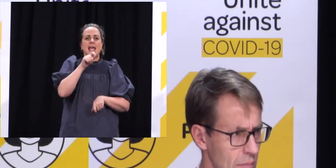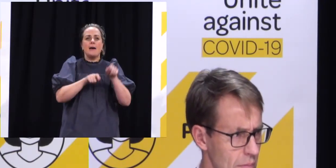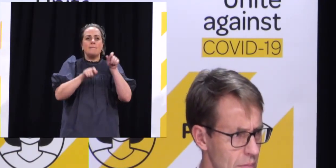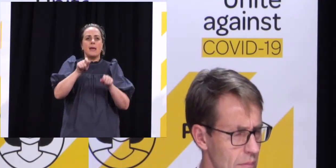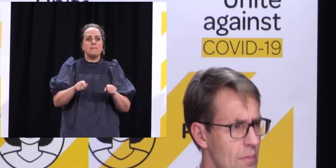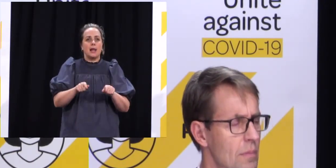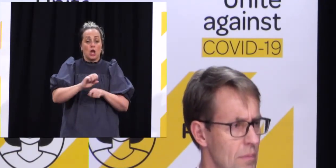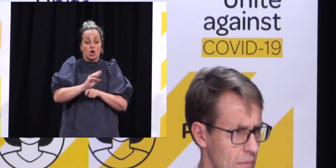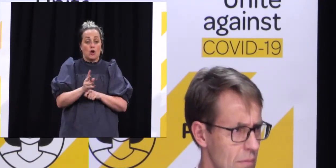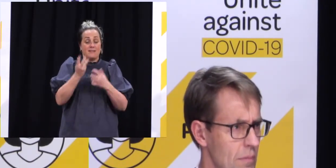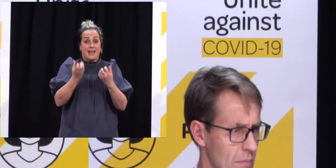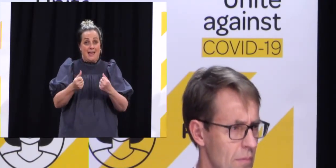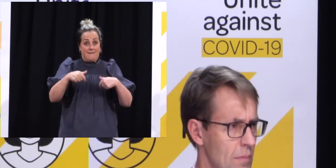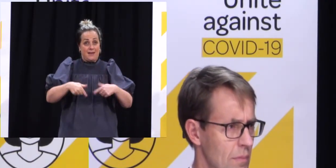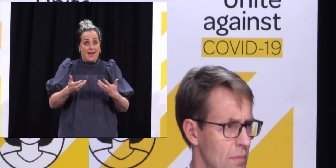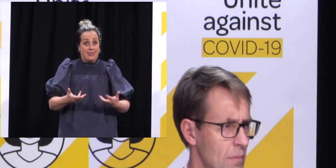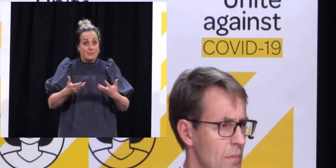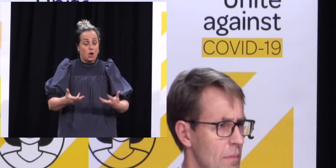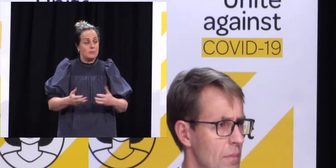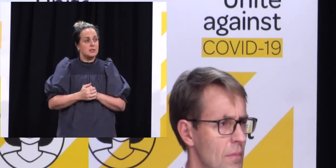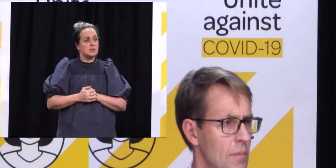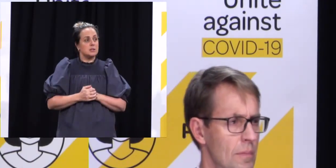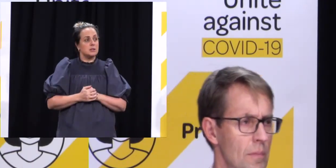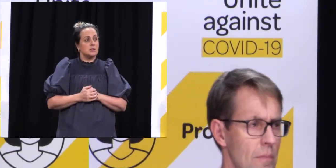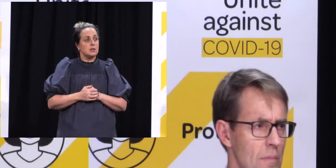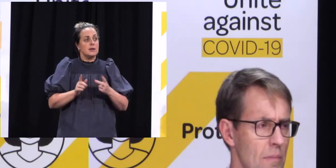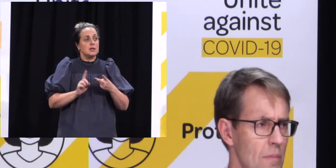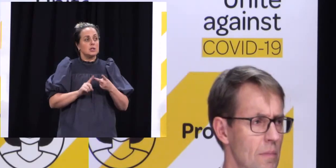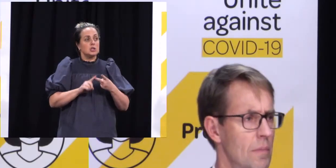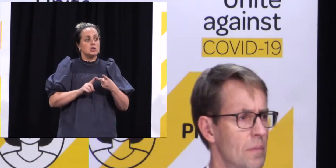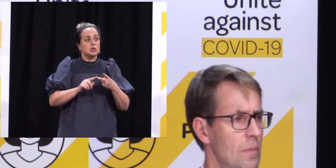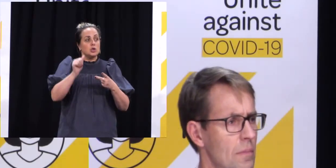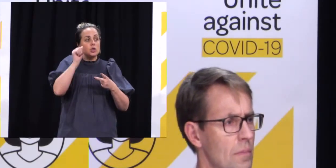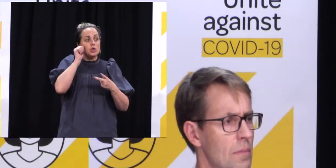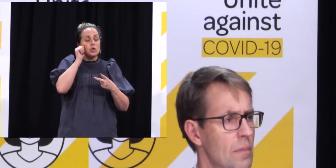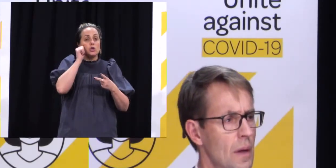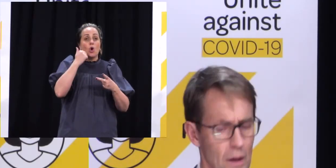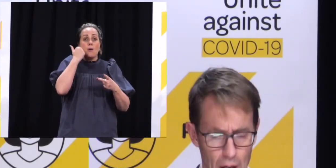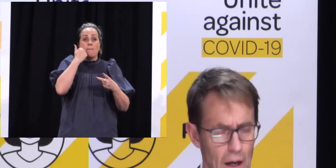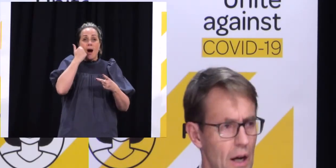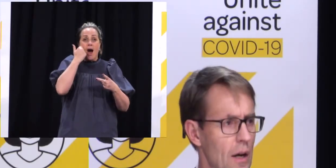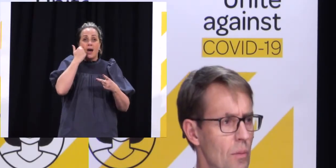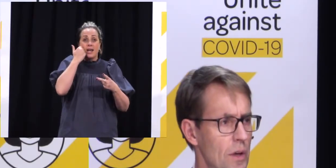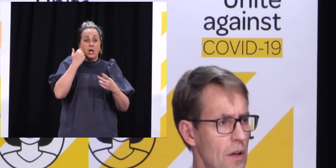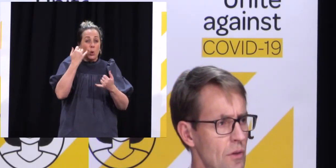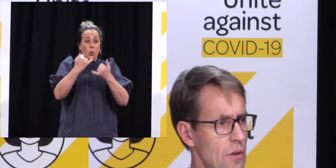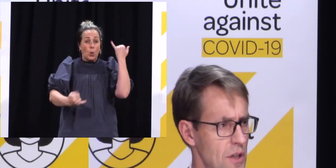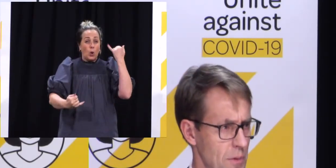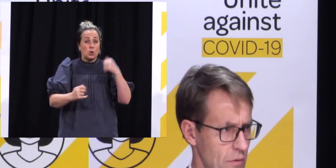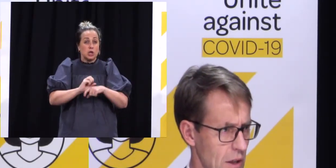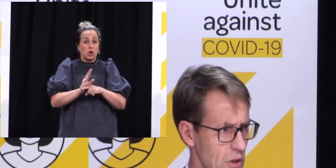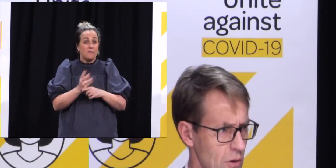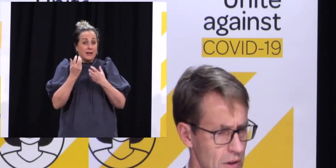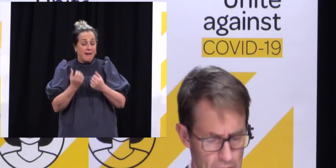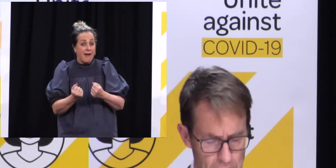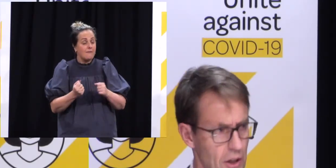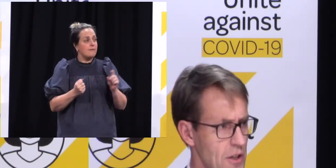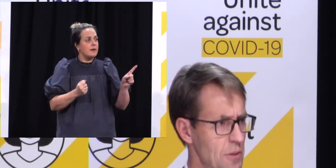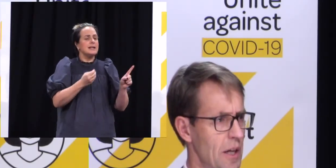in New Zealand, and do we also know whether or not Māori have been disproportionately affected? We have got some information on ethnicity, and I just